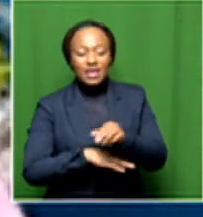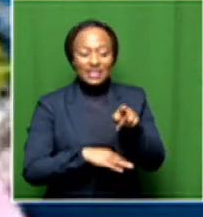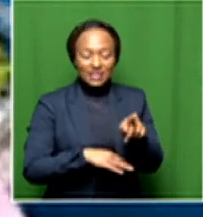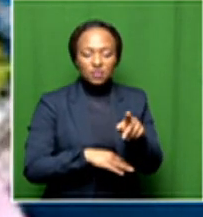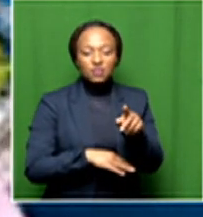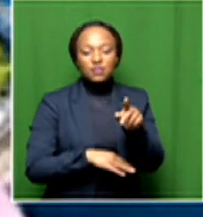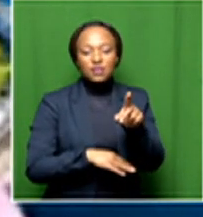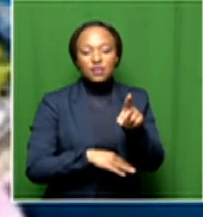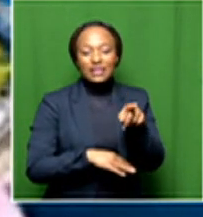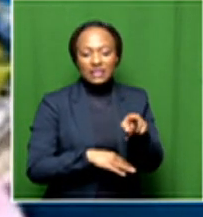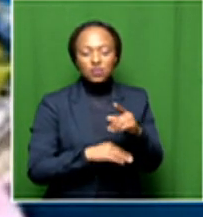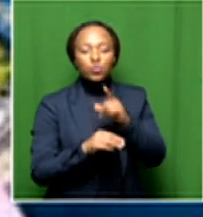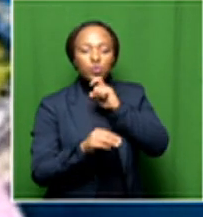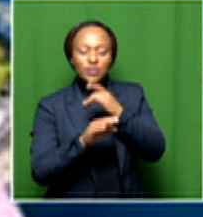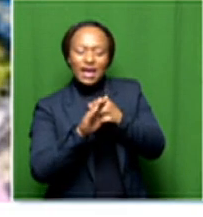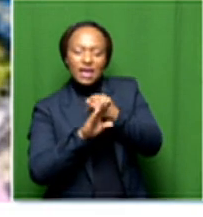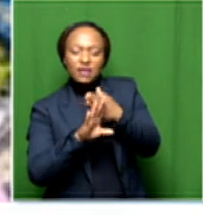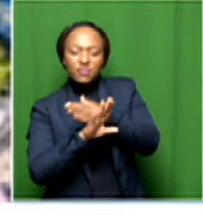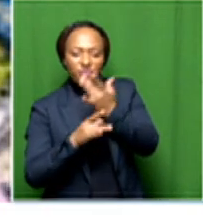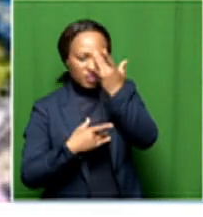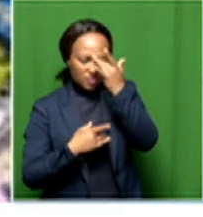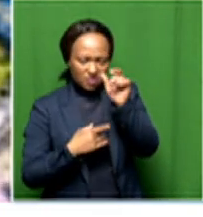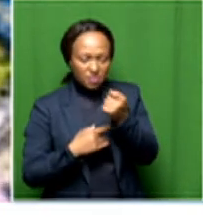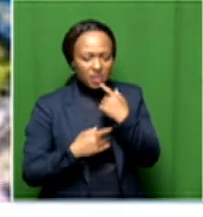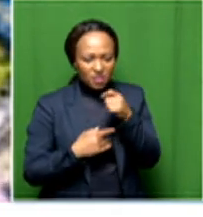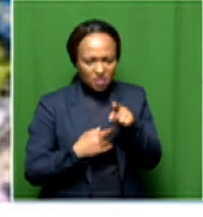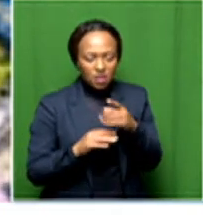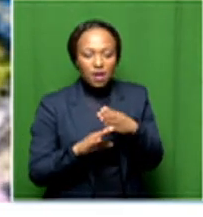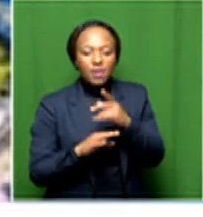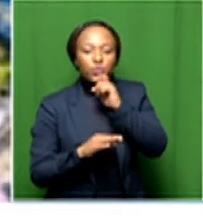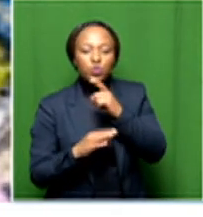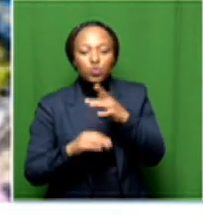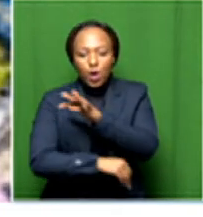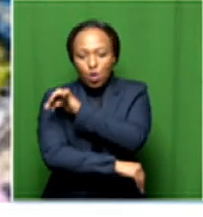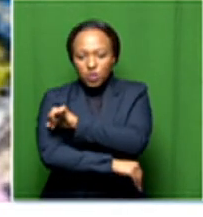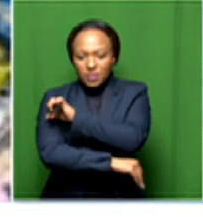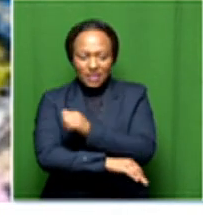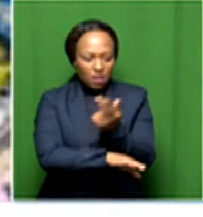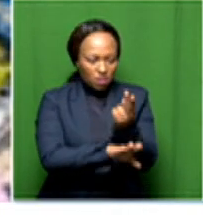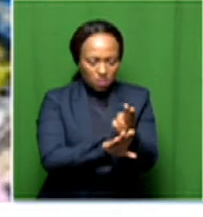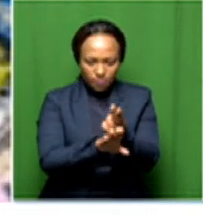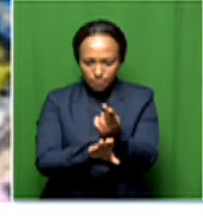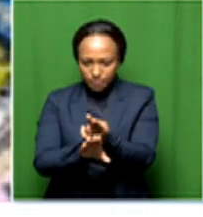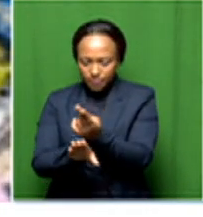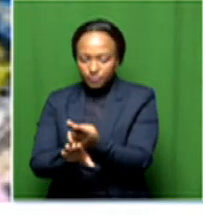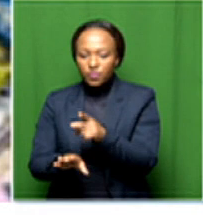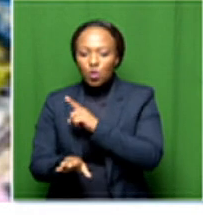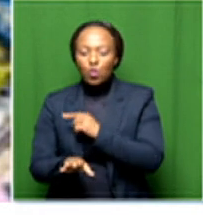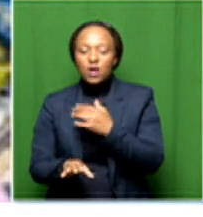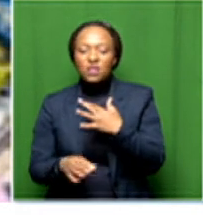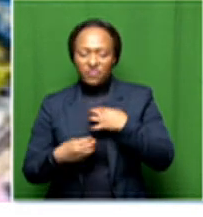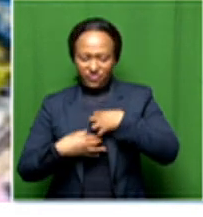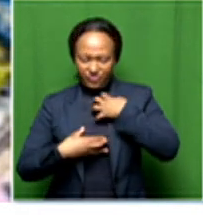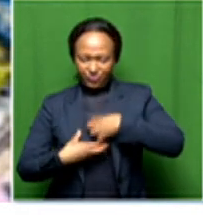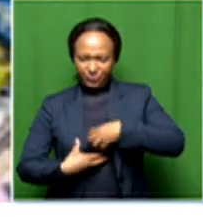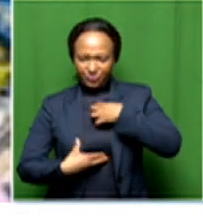not a drug we use early in the course of disease in ambulatory patients. It's used in hospitalized individuals who have pneumonia